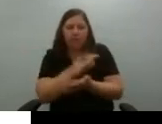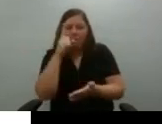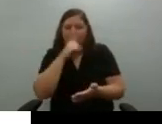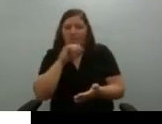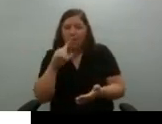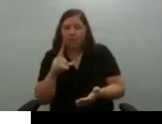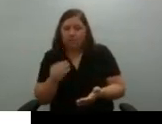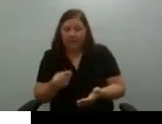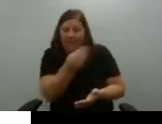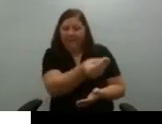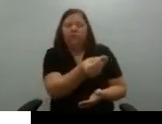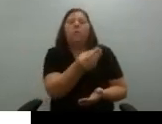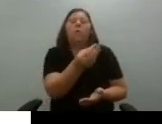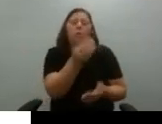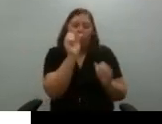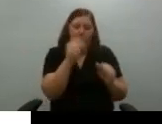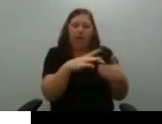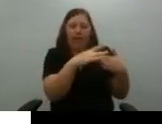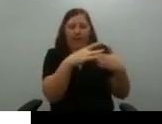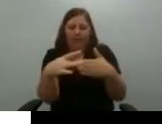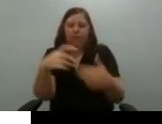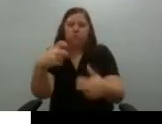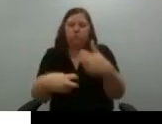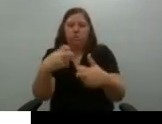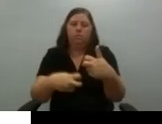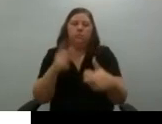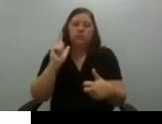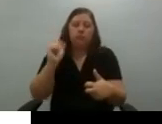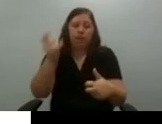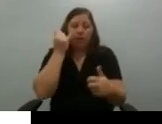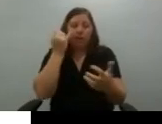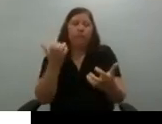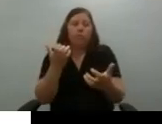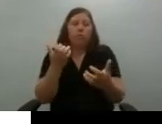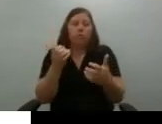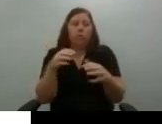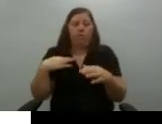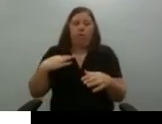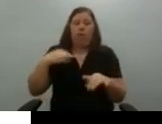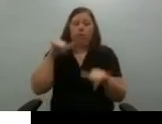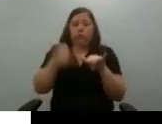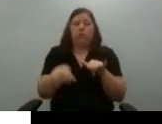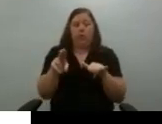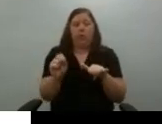cause ineligibility issues for you if you do apply for lawful immigration status.